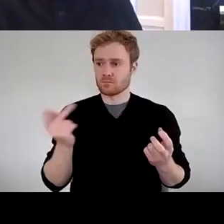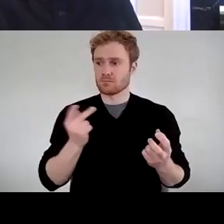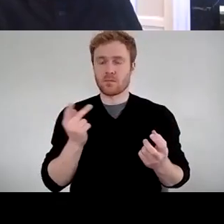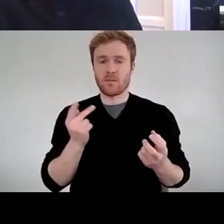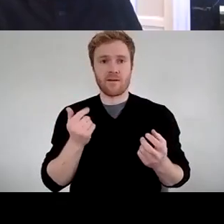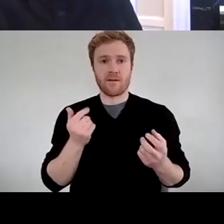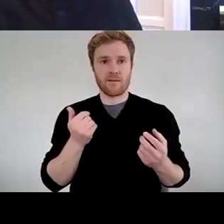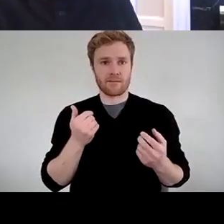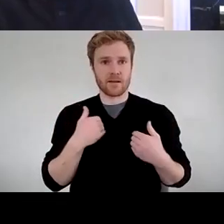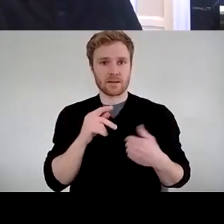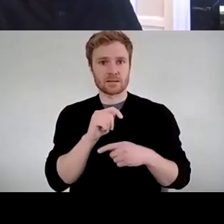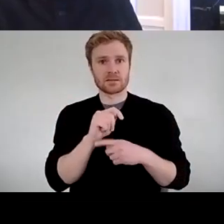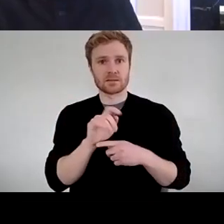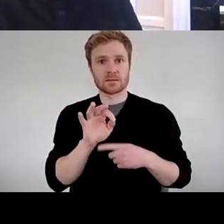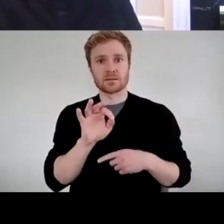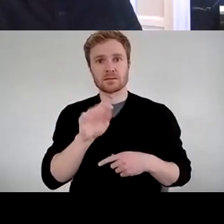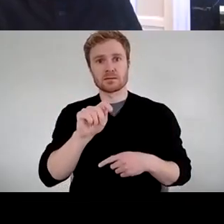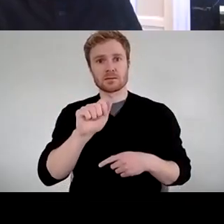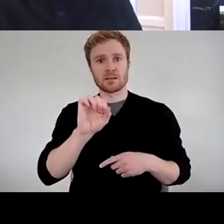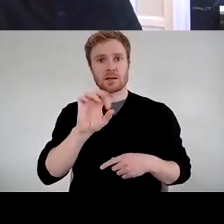Thank you. Any other members?